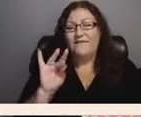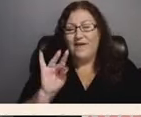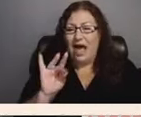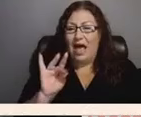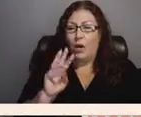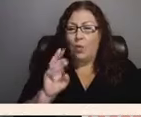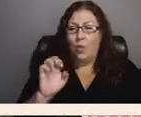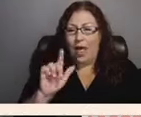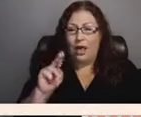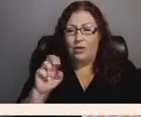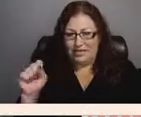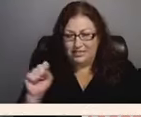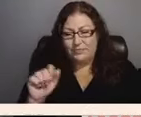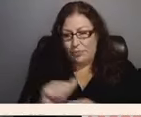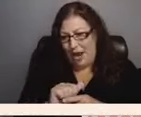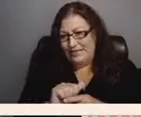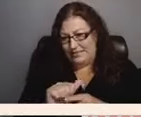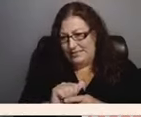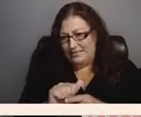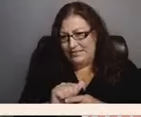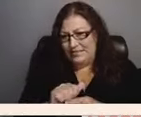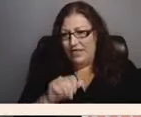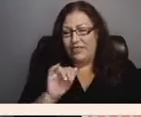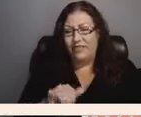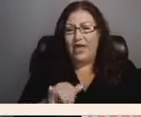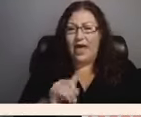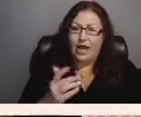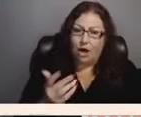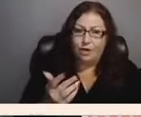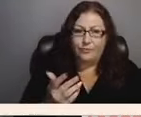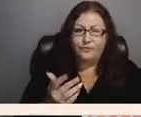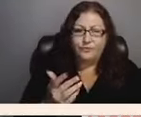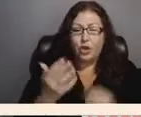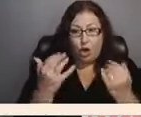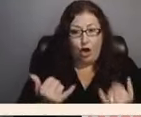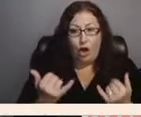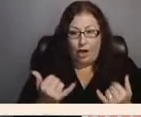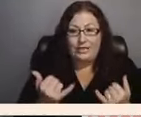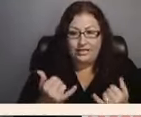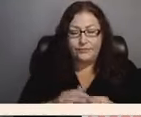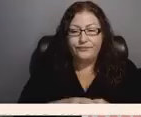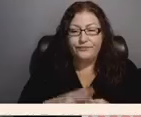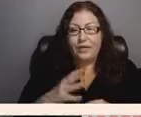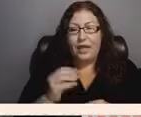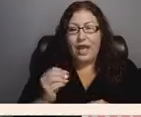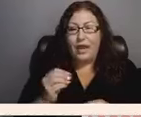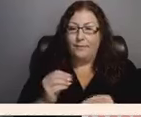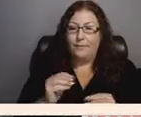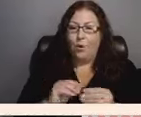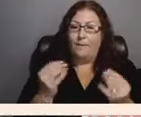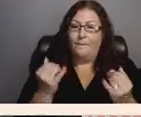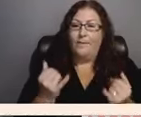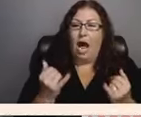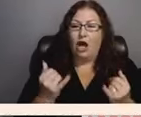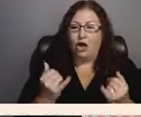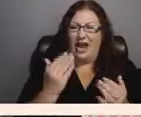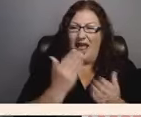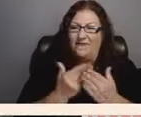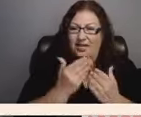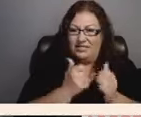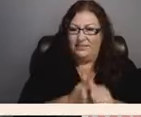practices that are current, kind of modern, evidence-based. They're